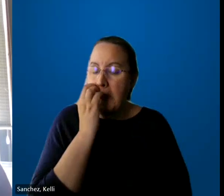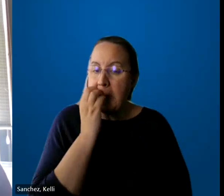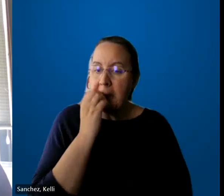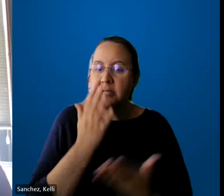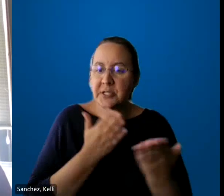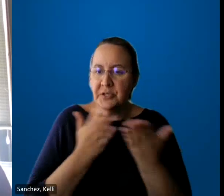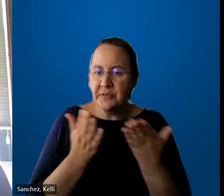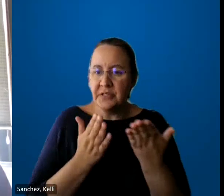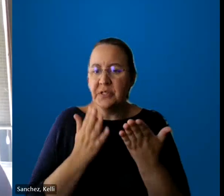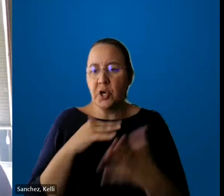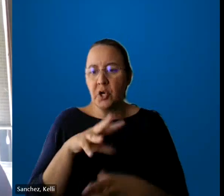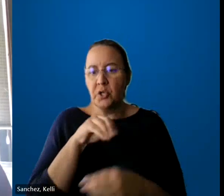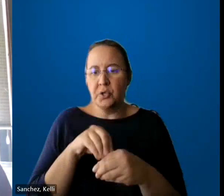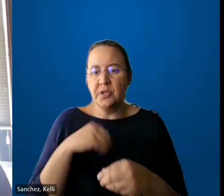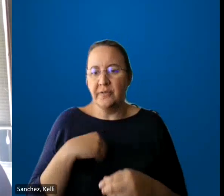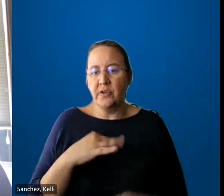for